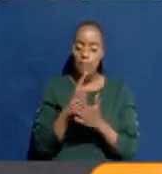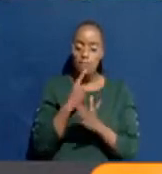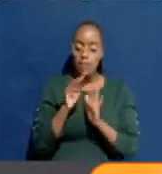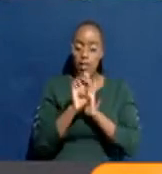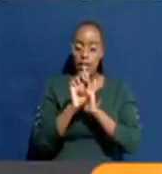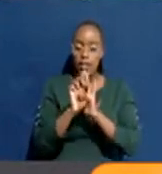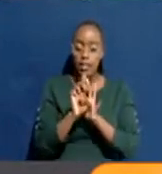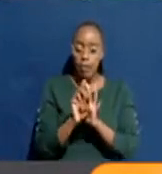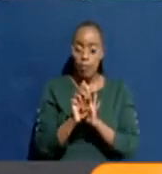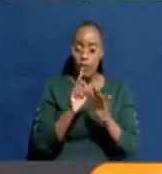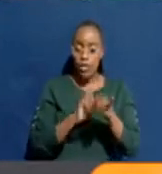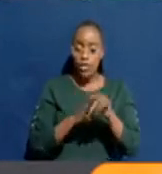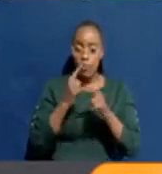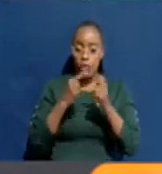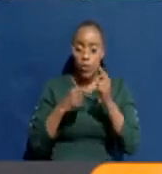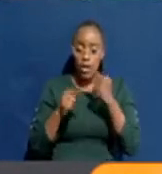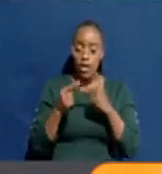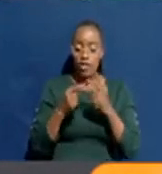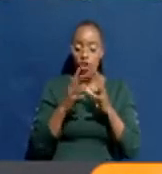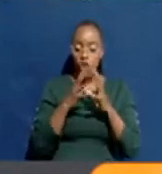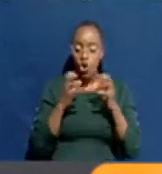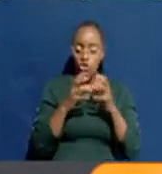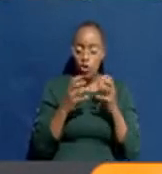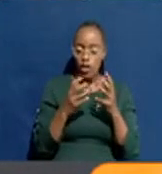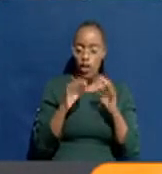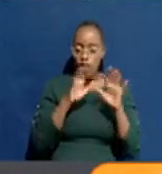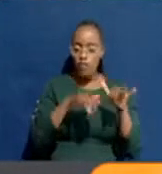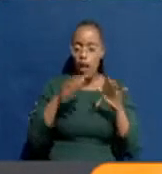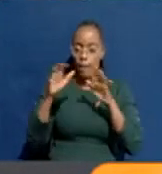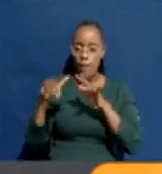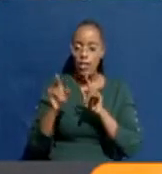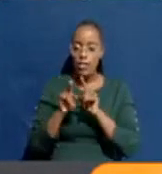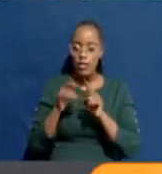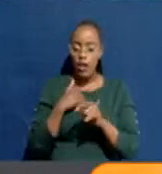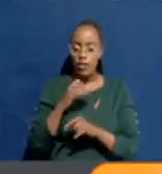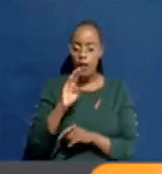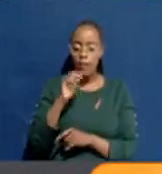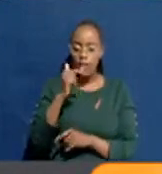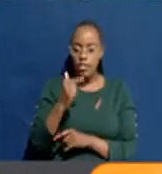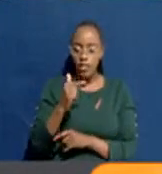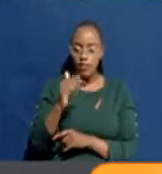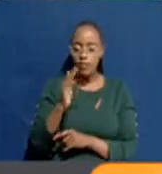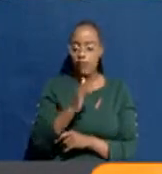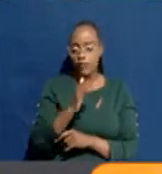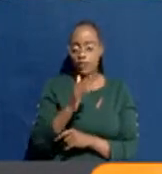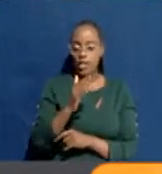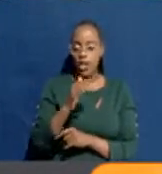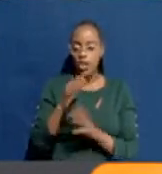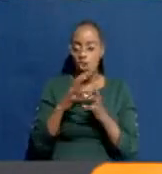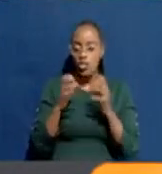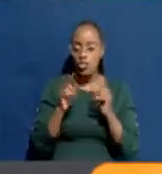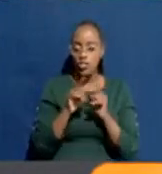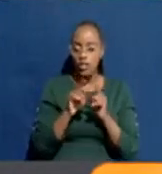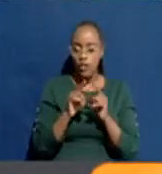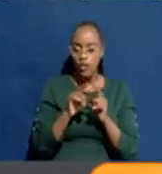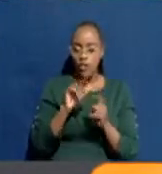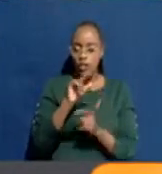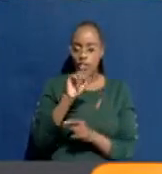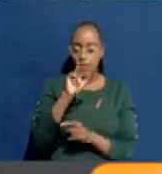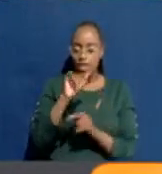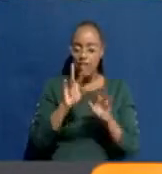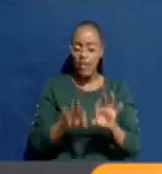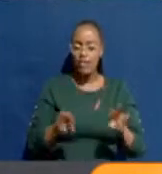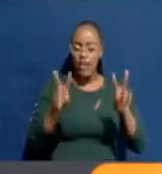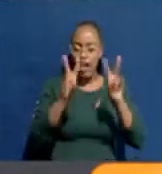example. If when you come to cotton farming, we are putting in money for BT cotton seeds. We are putting in money for ginary. That is the value